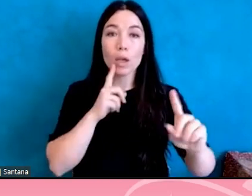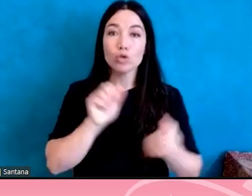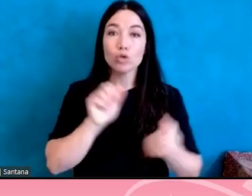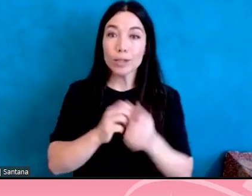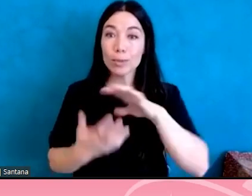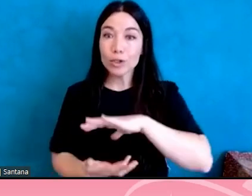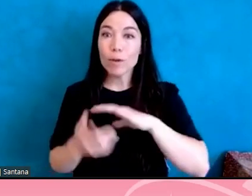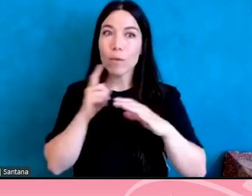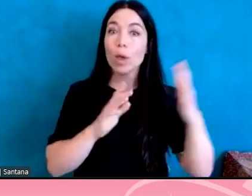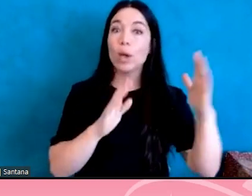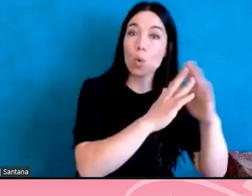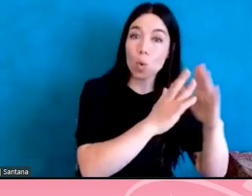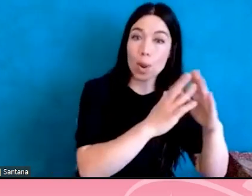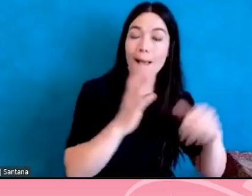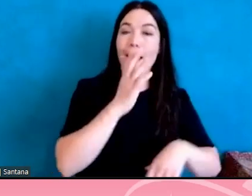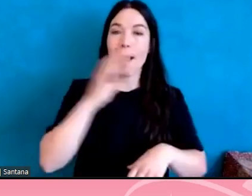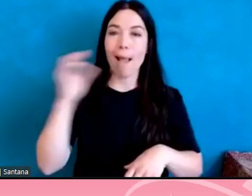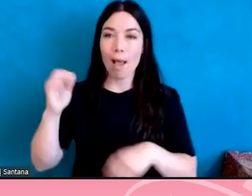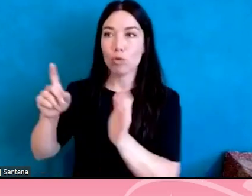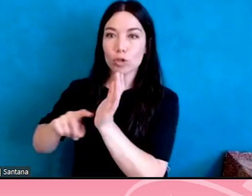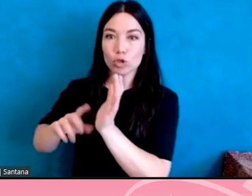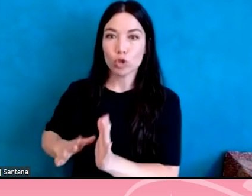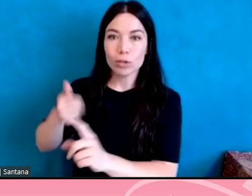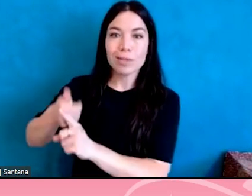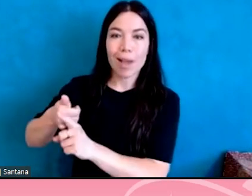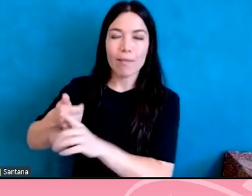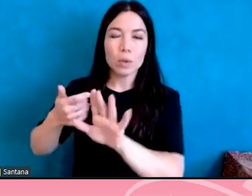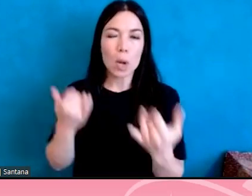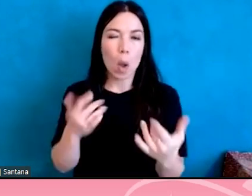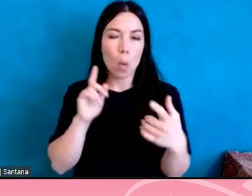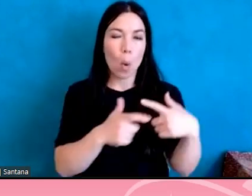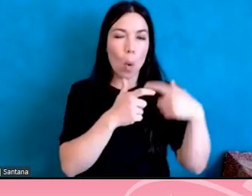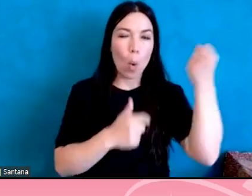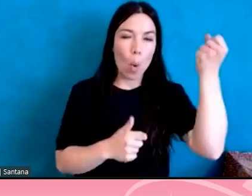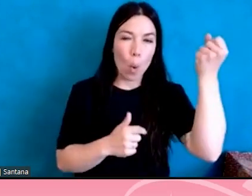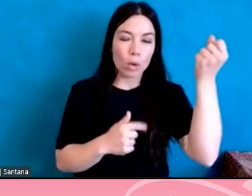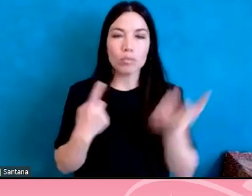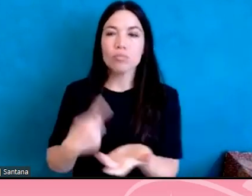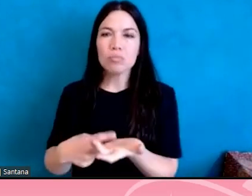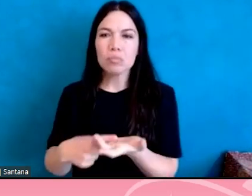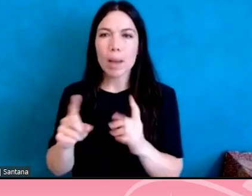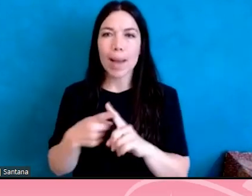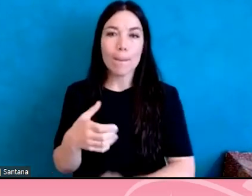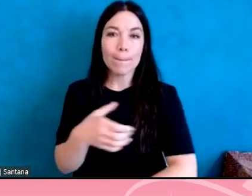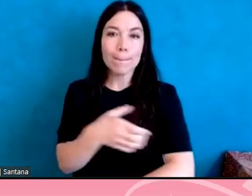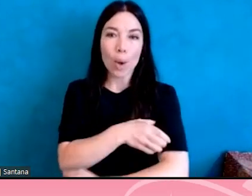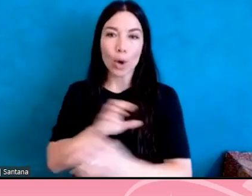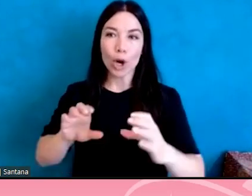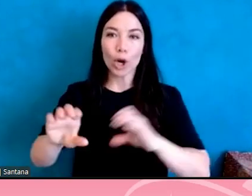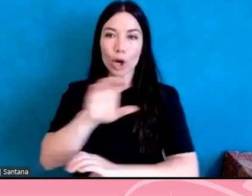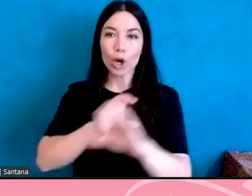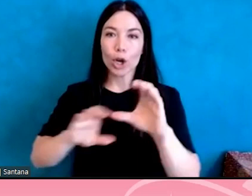researcher. And I want to pause briefly right here to talk about power sharing and the fact that if you empower